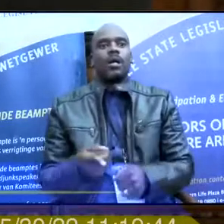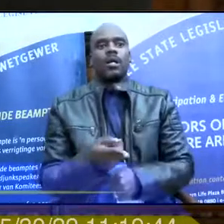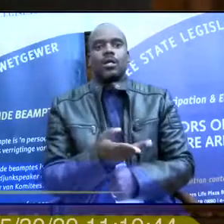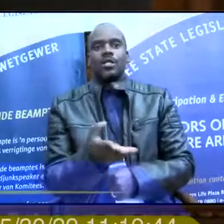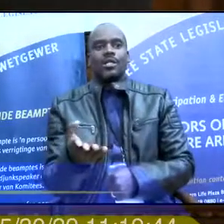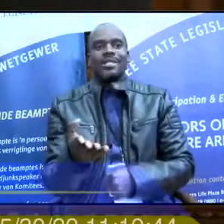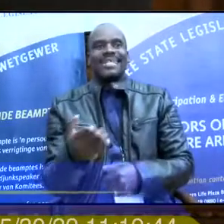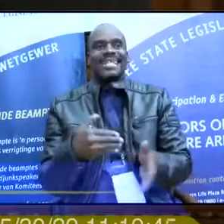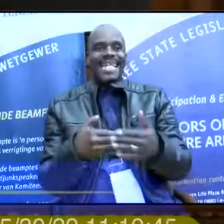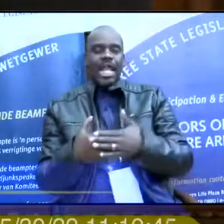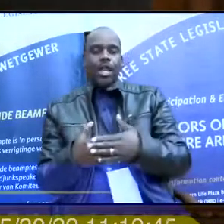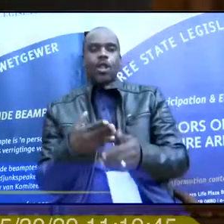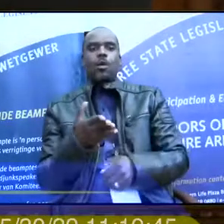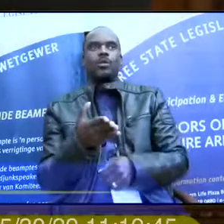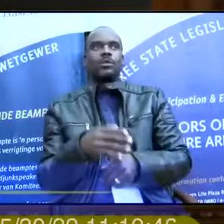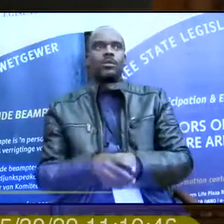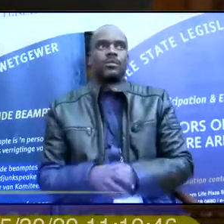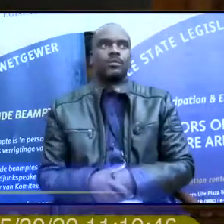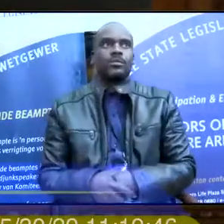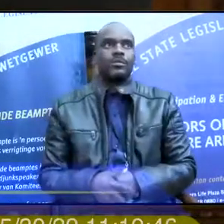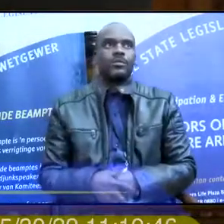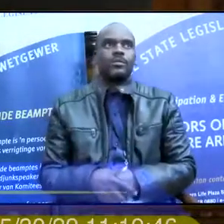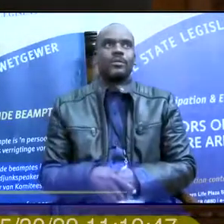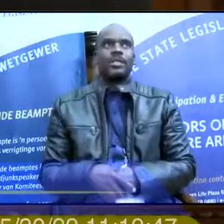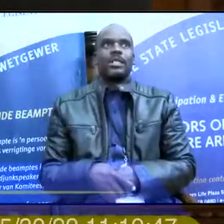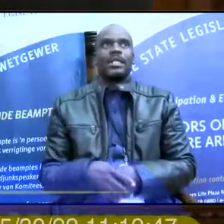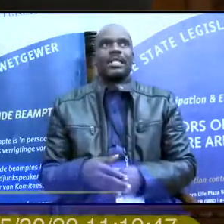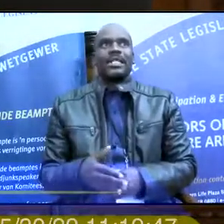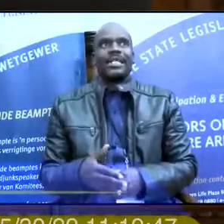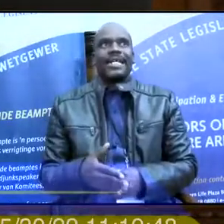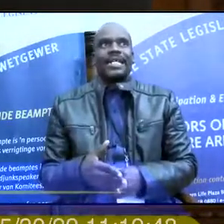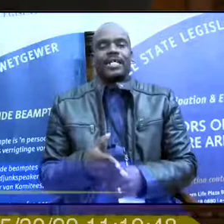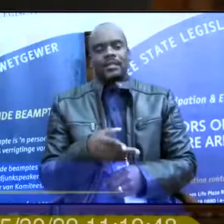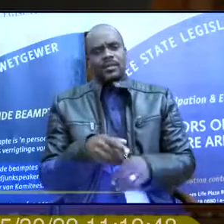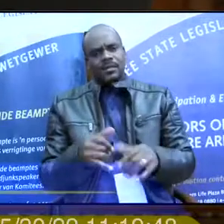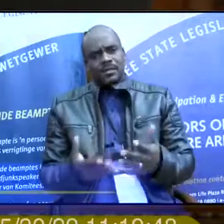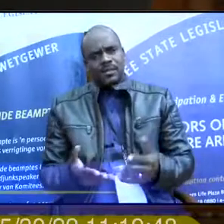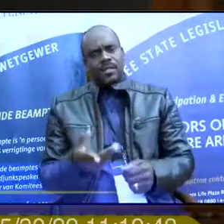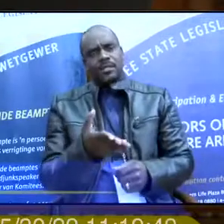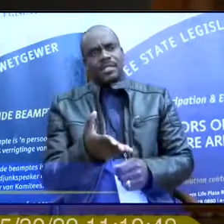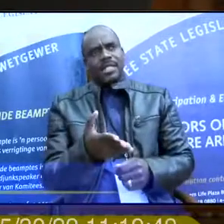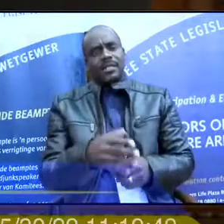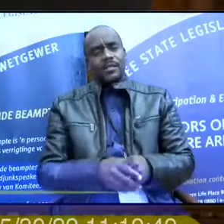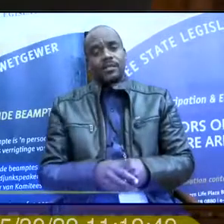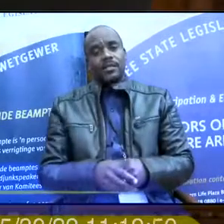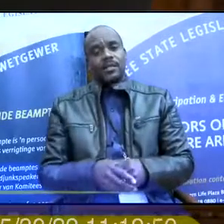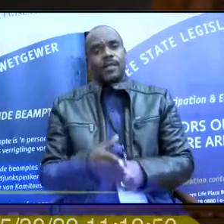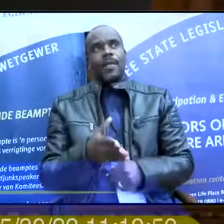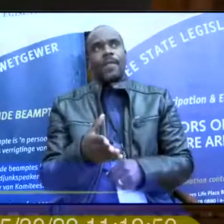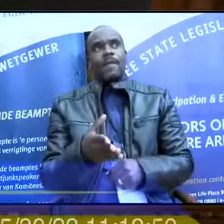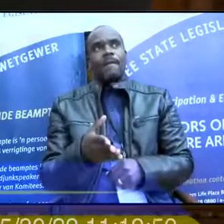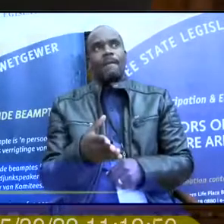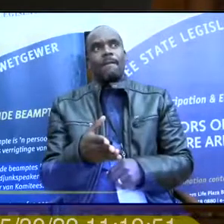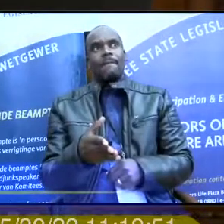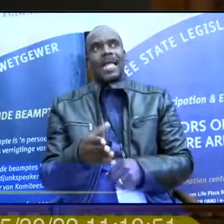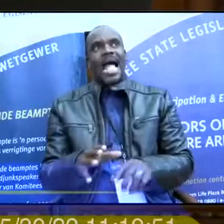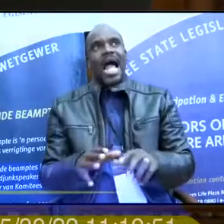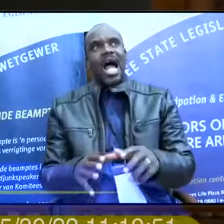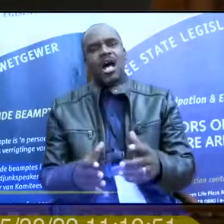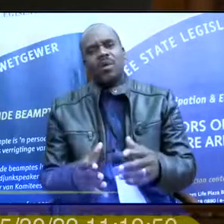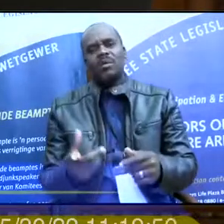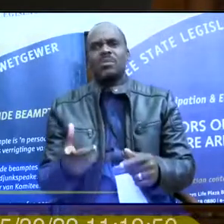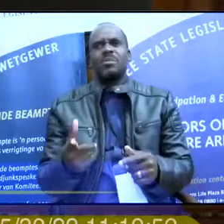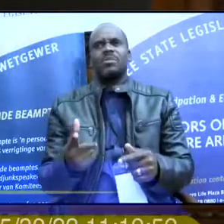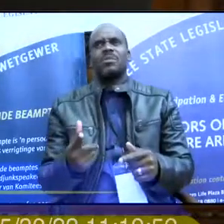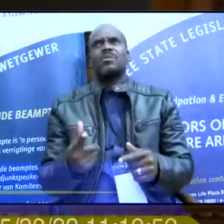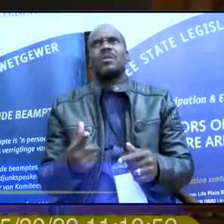those various district economies and we trust that the district development model will help us be able